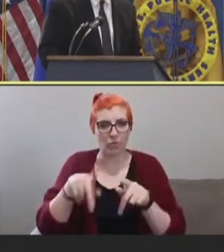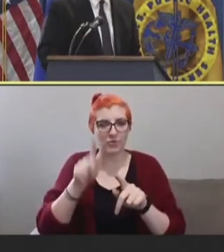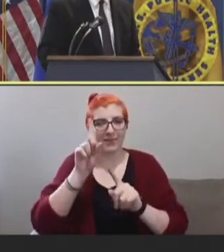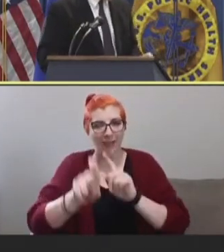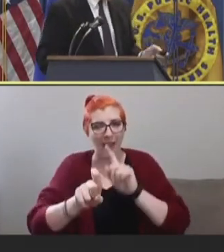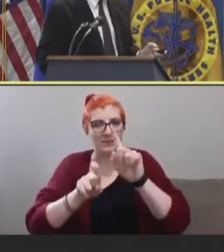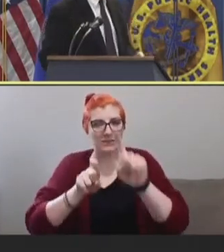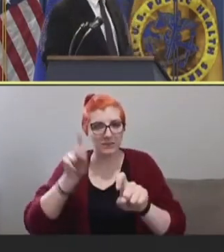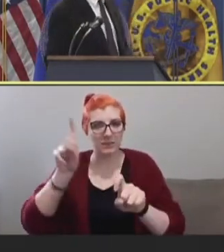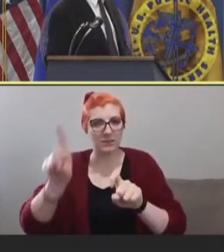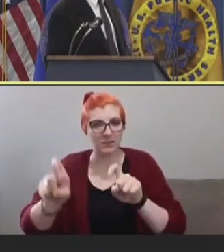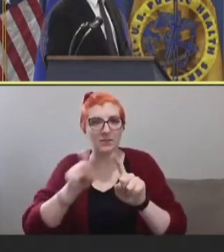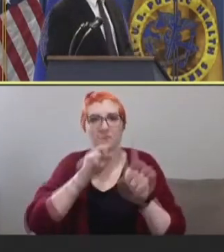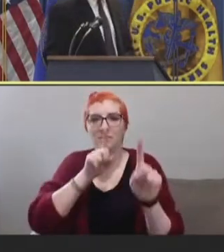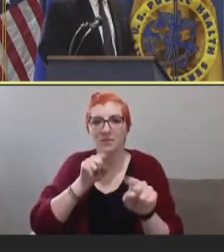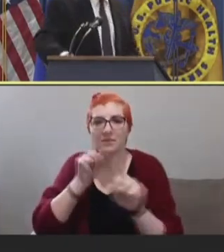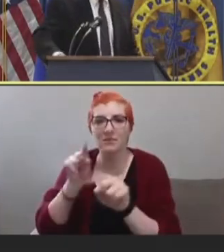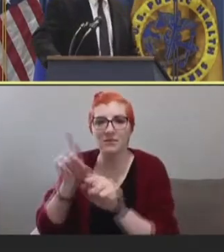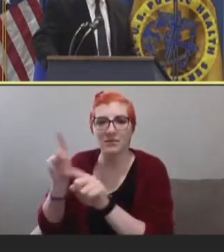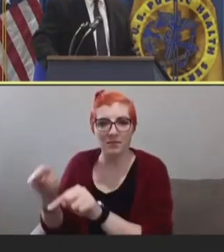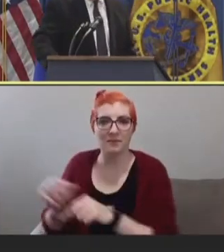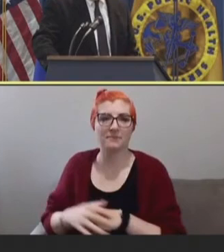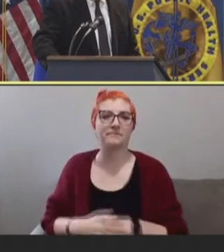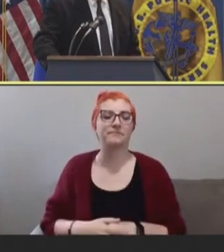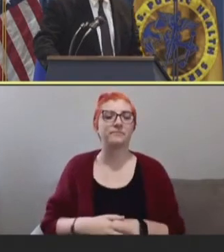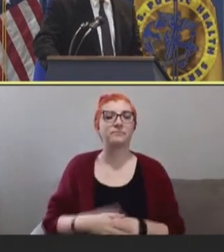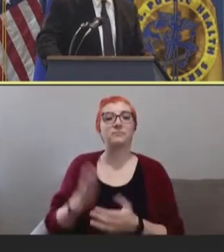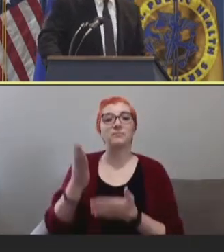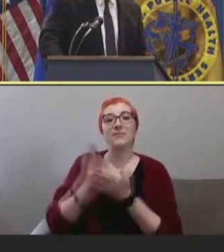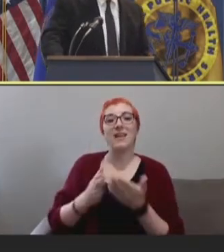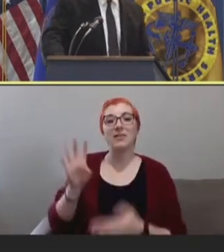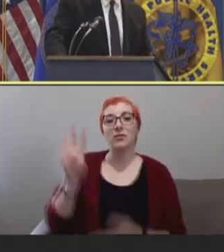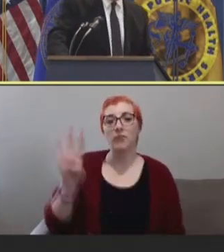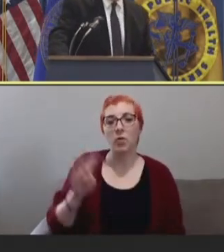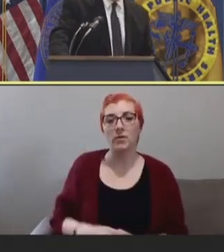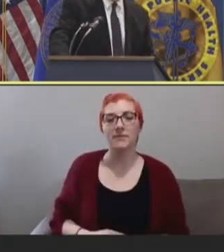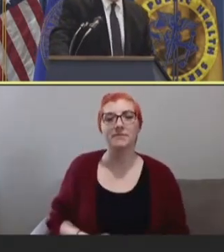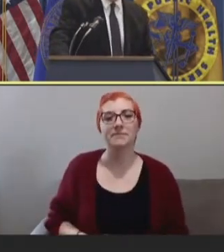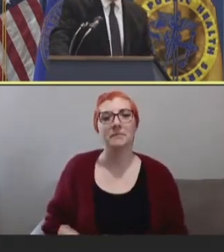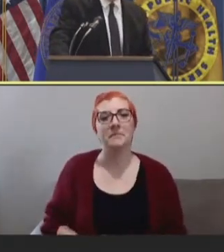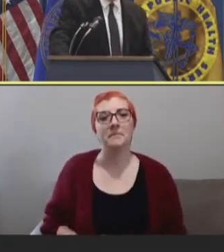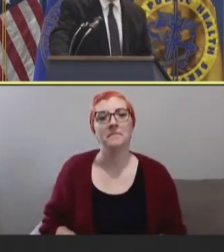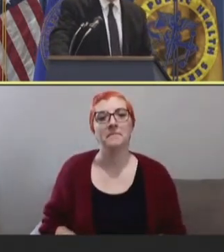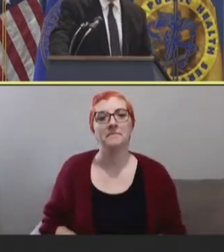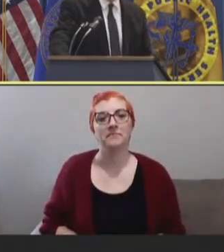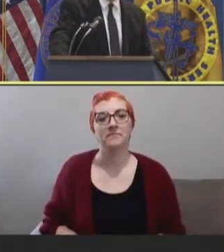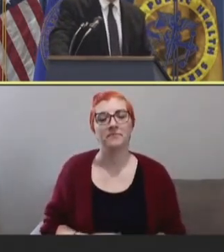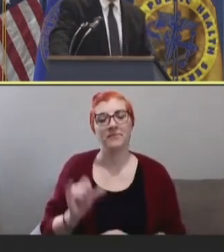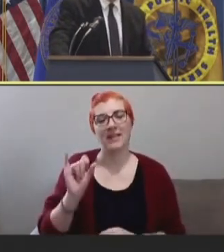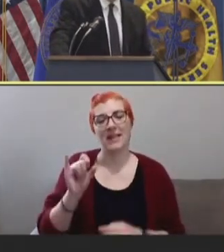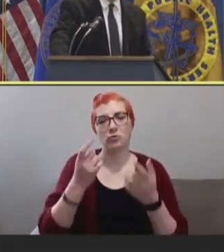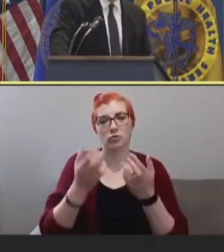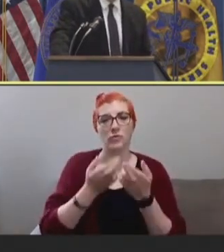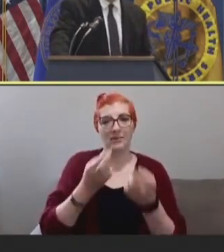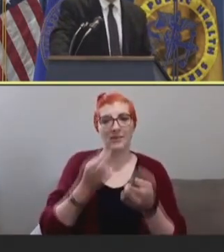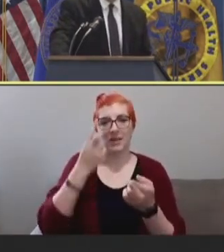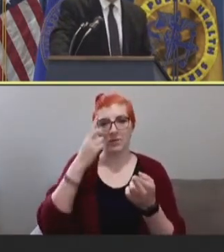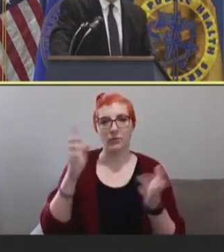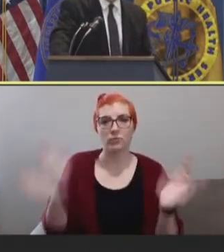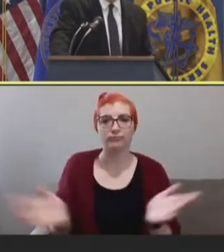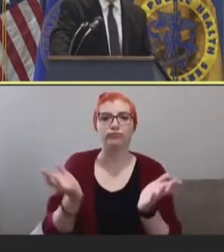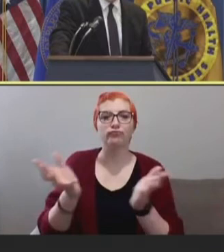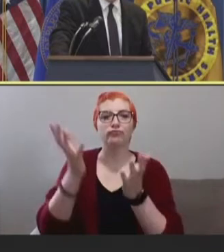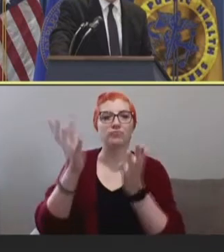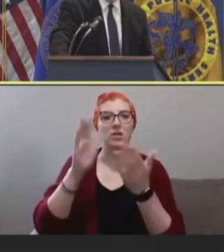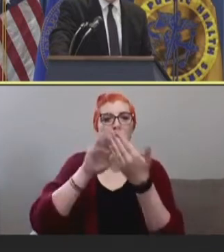this. Section 4 is a series of recommendations on fostering community engagement